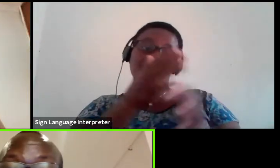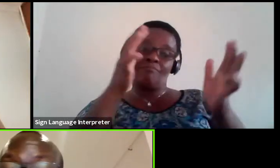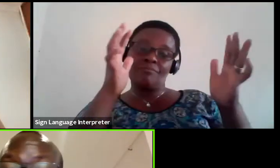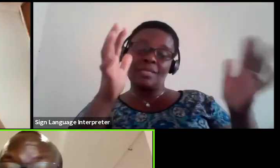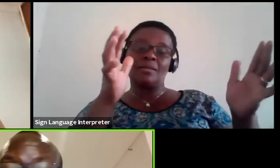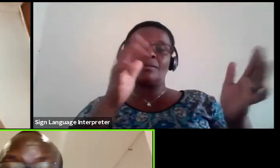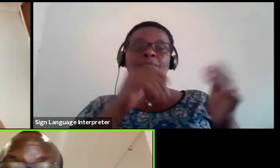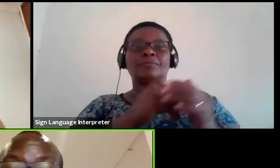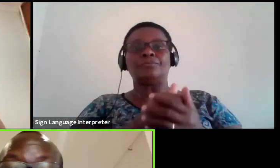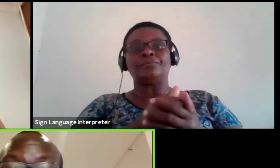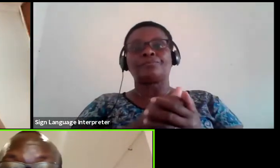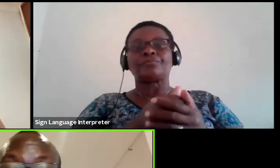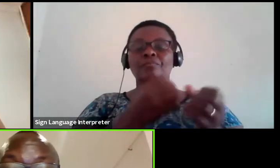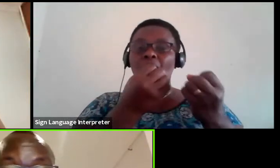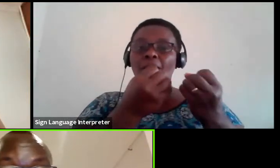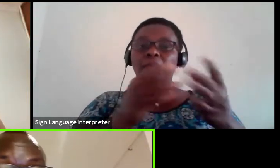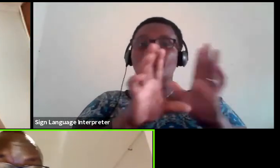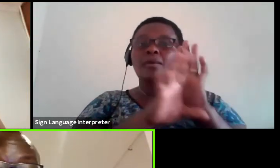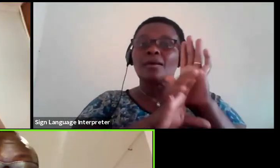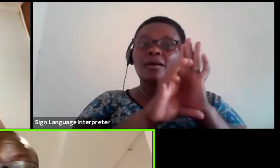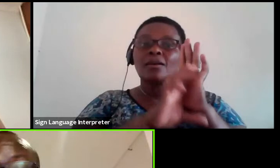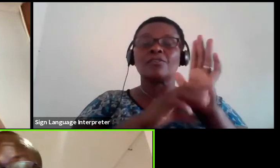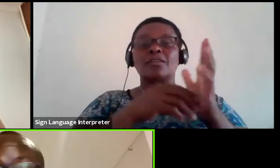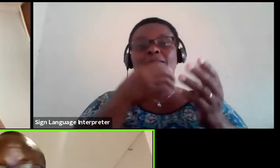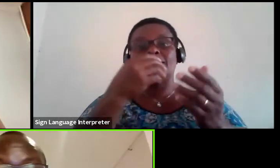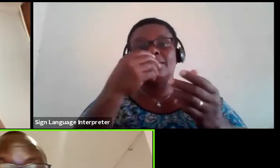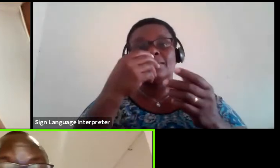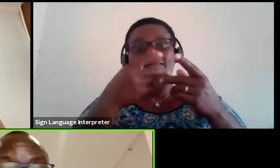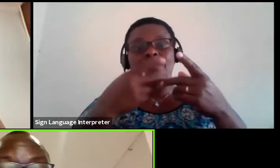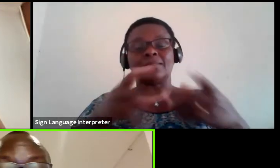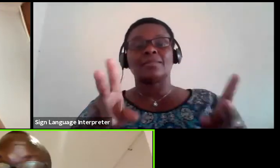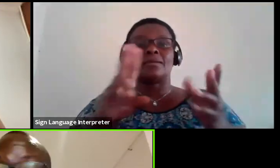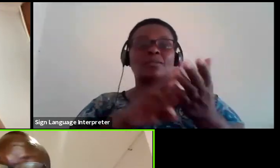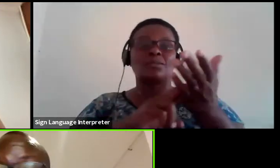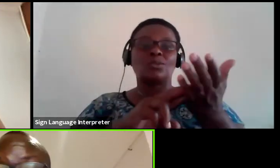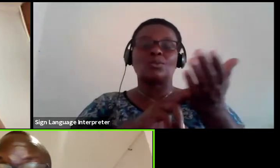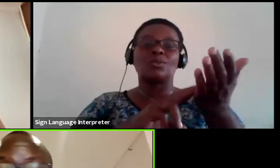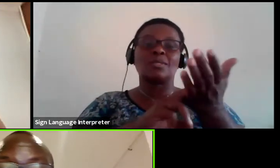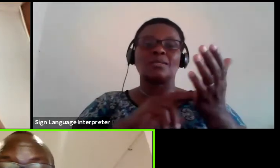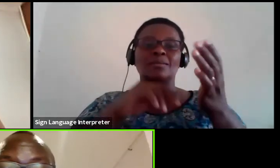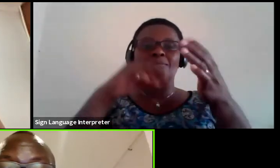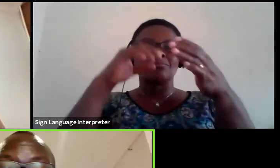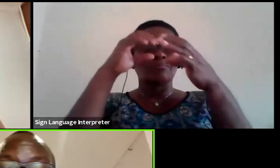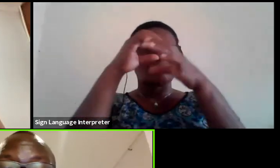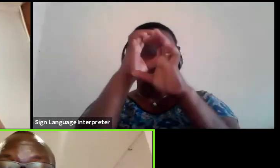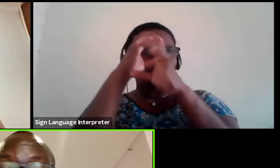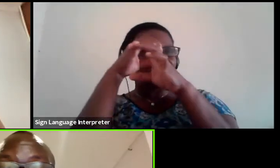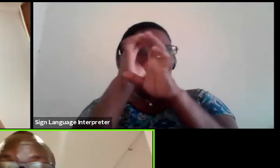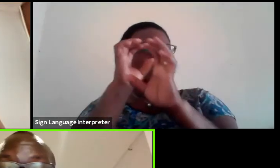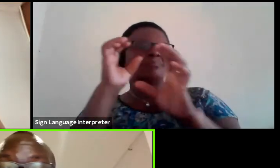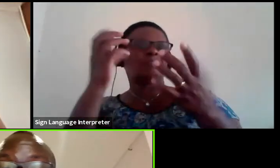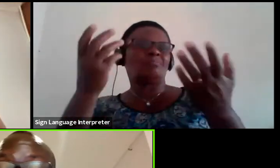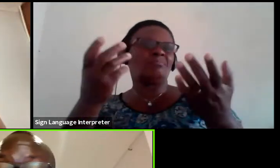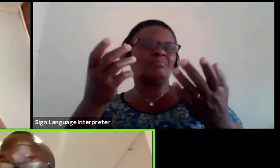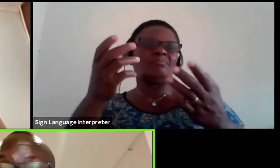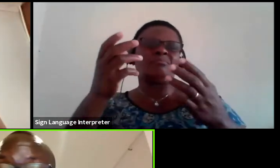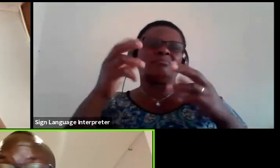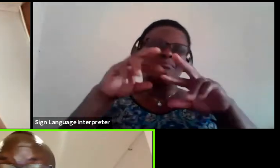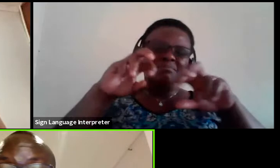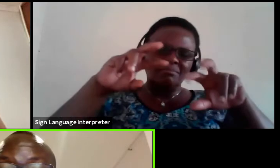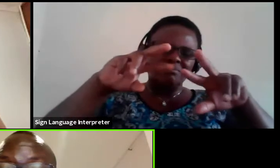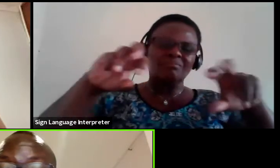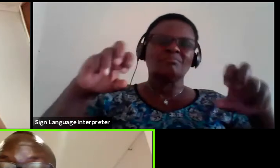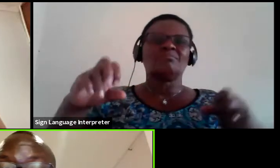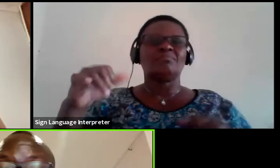employing the use of spyware, drones, video surveillance, as well as social media monitoring, mobile phone